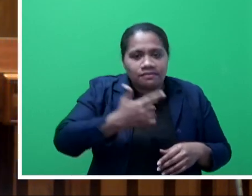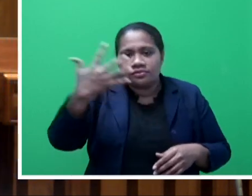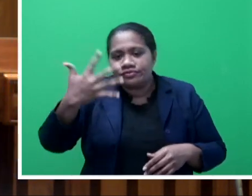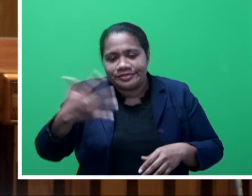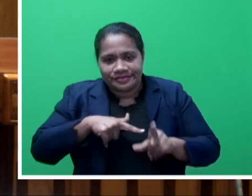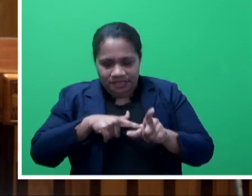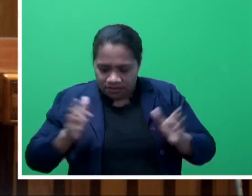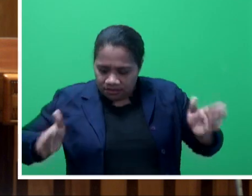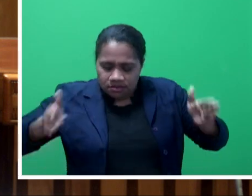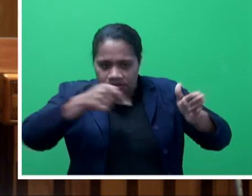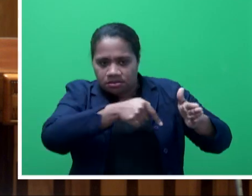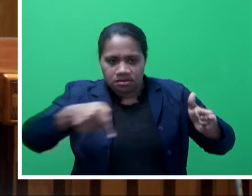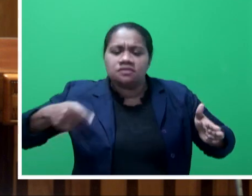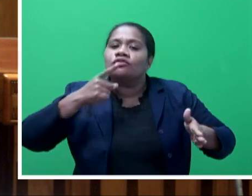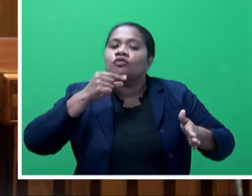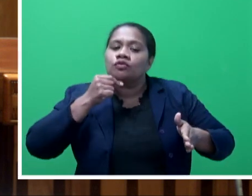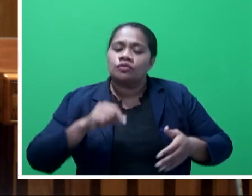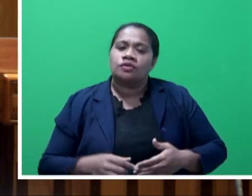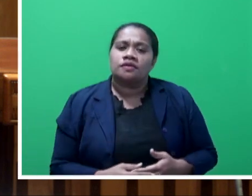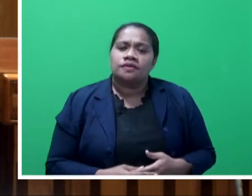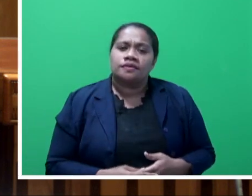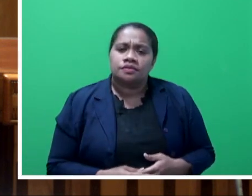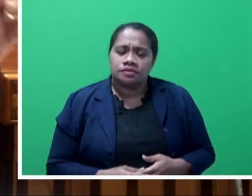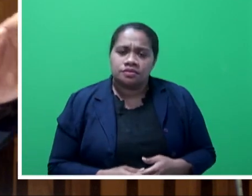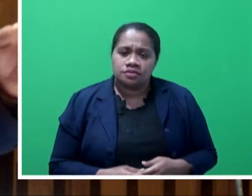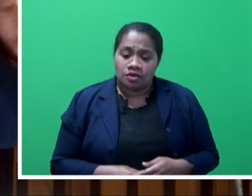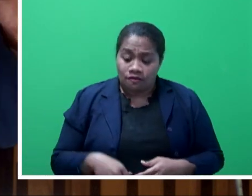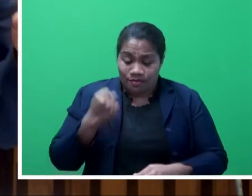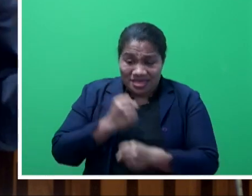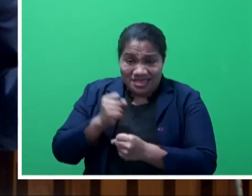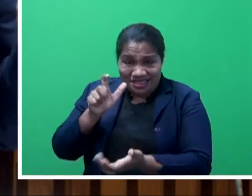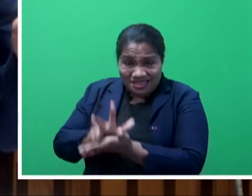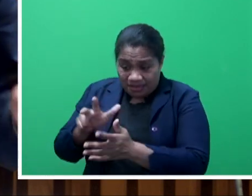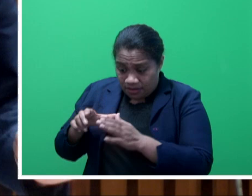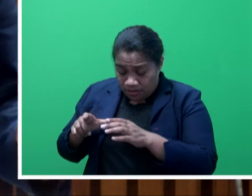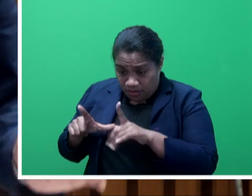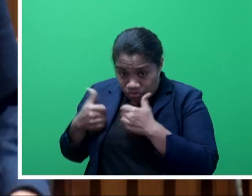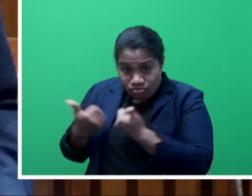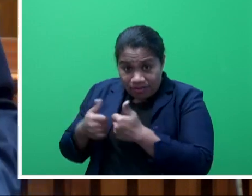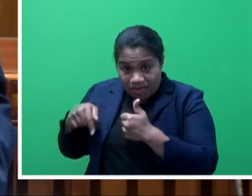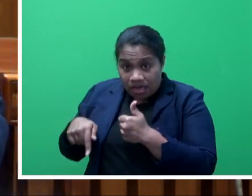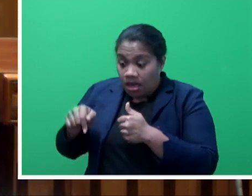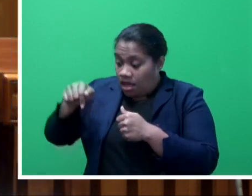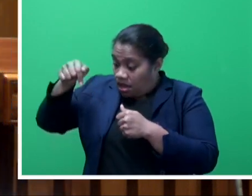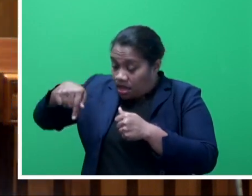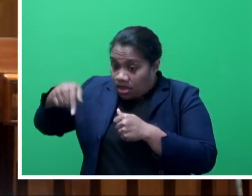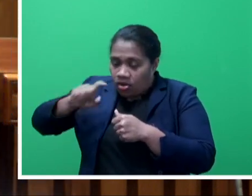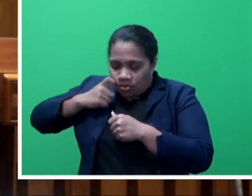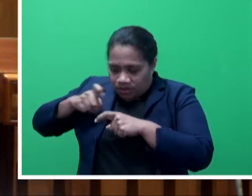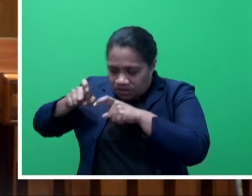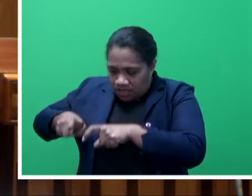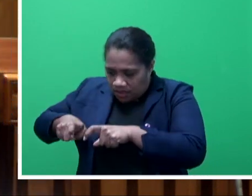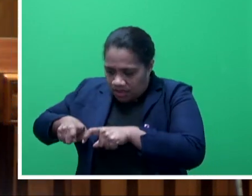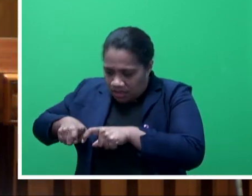as the amendment to the guarantee, it says that the guarantees will remain in place until the loans are